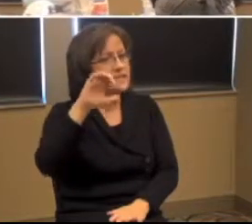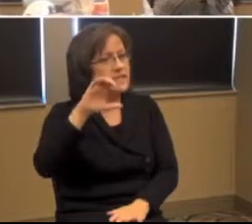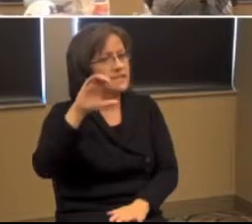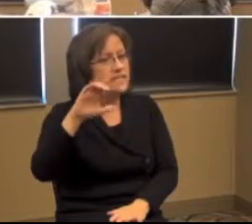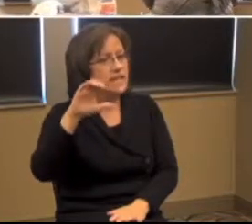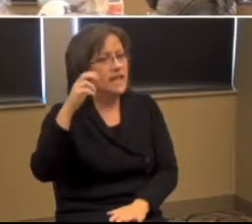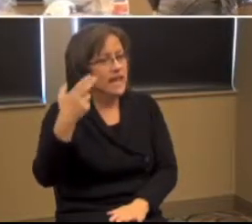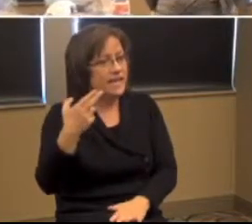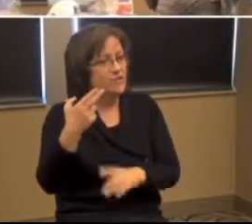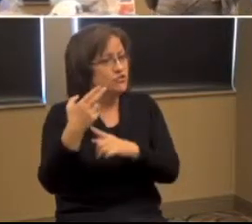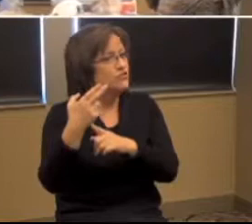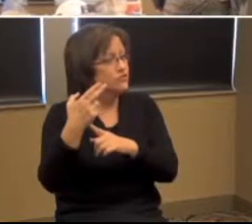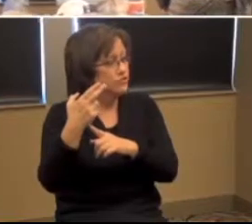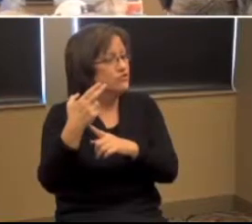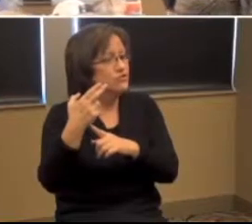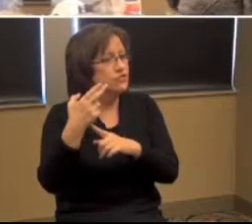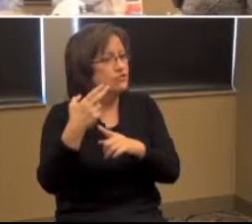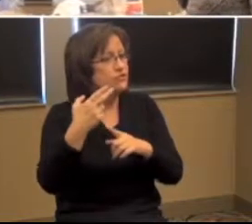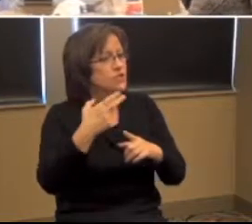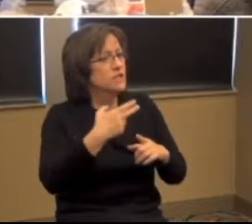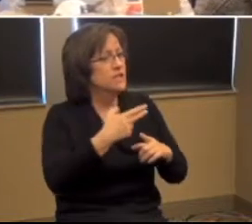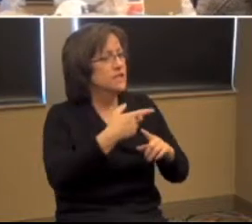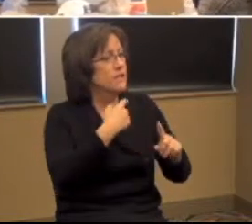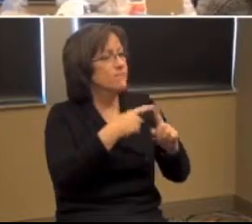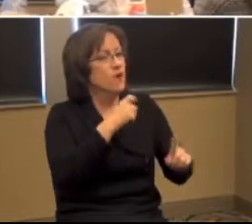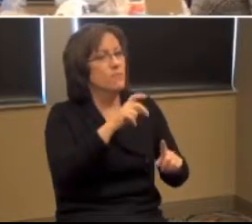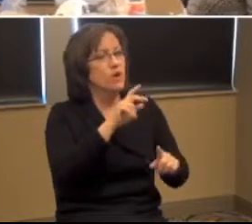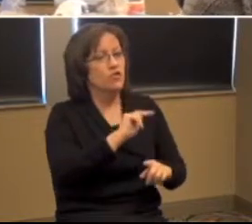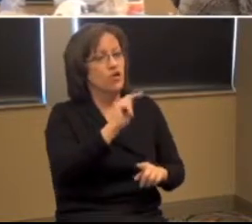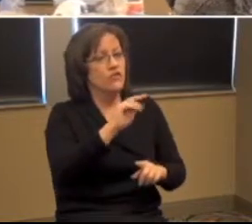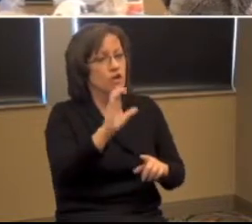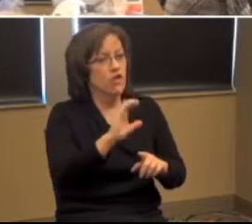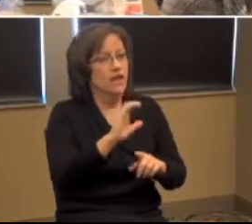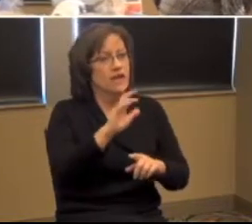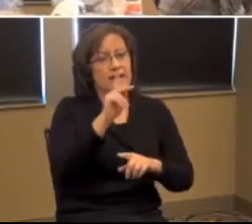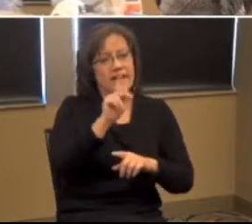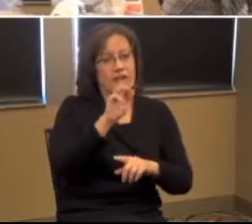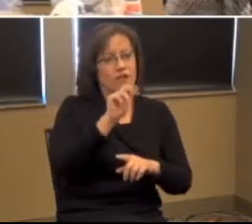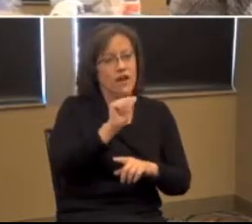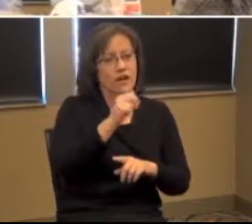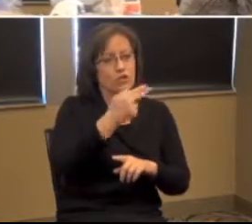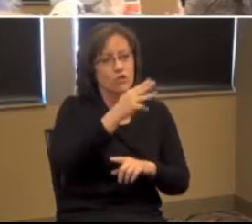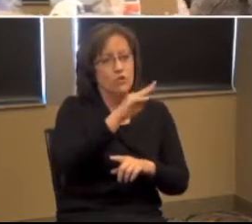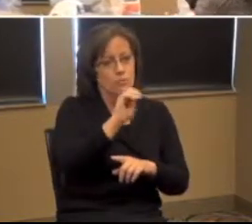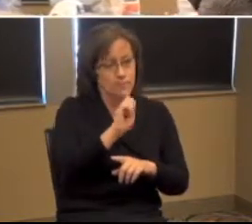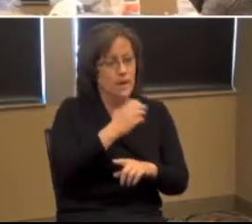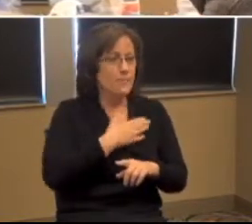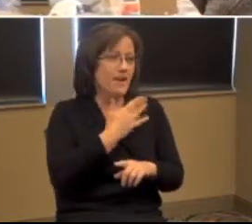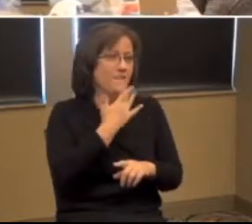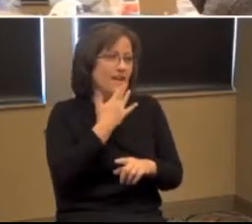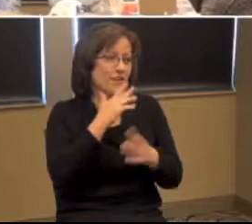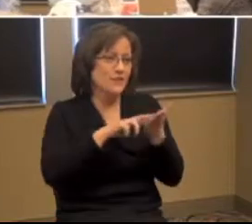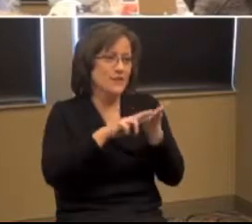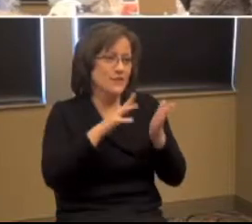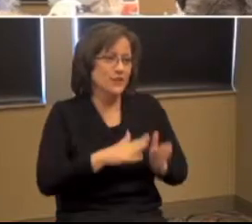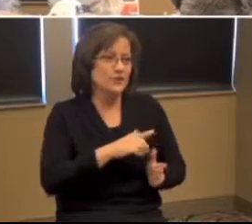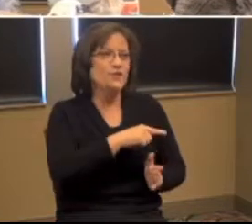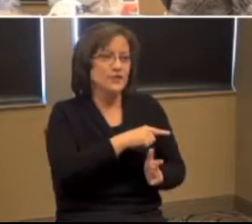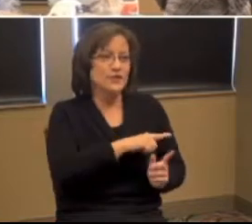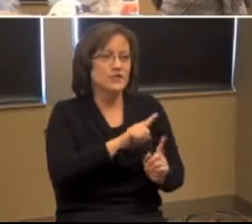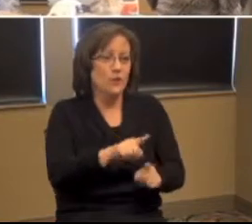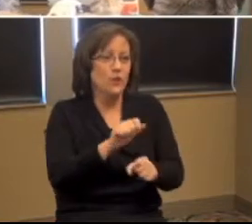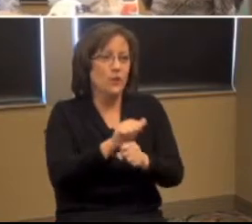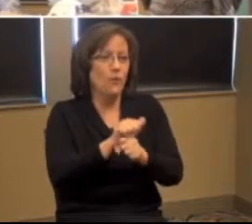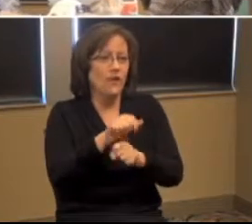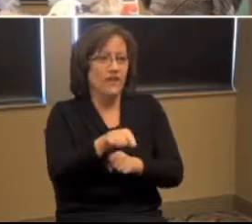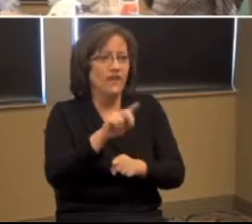It's in North Carolina. It's actually where Kara Hume, my favorite structured work system researcher, went to work. So they're doing